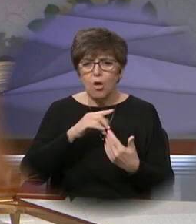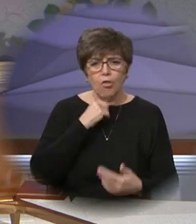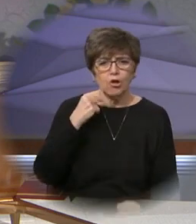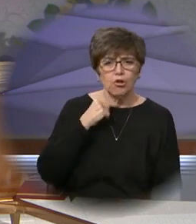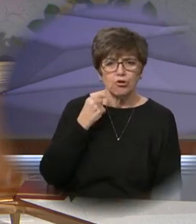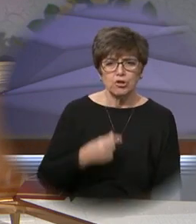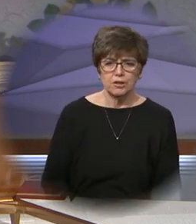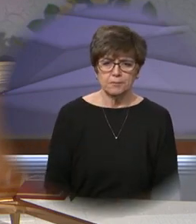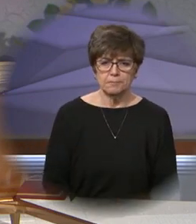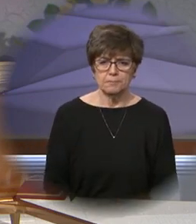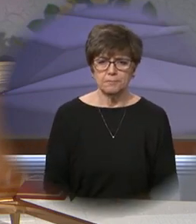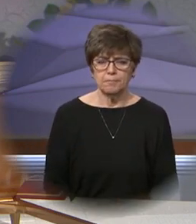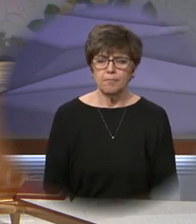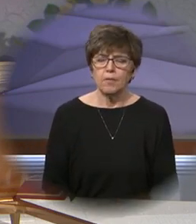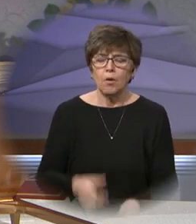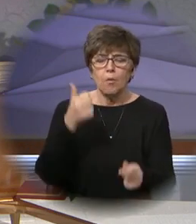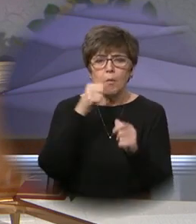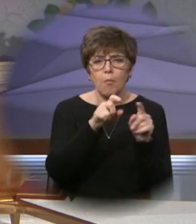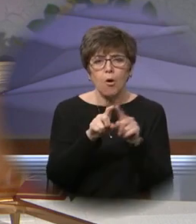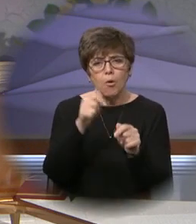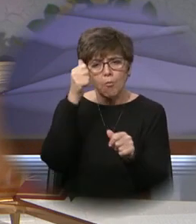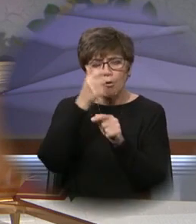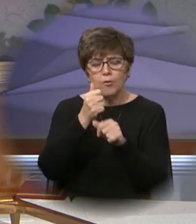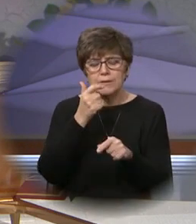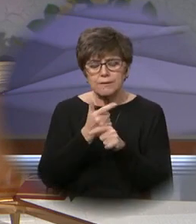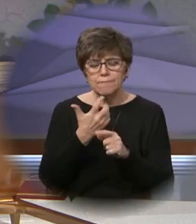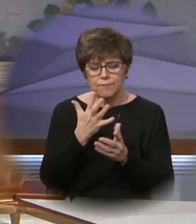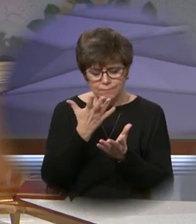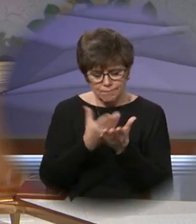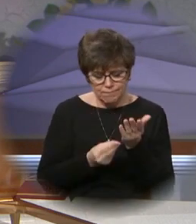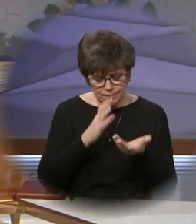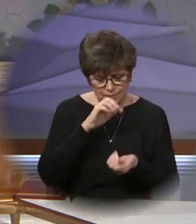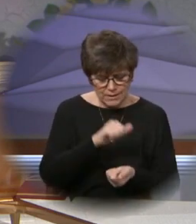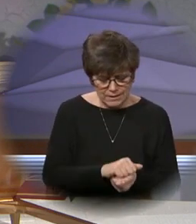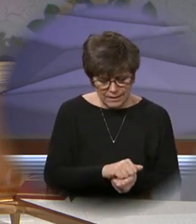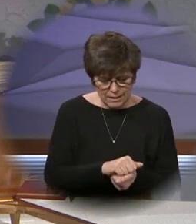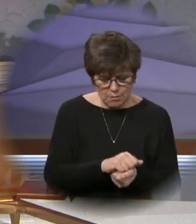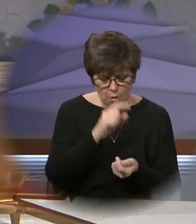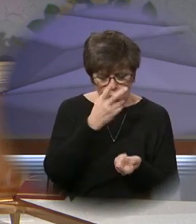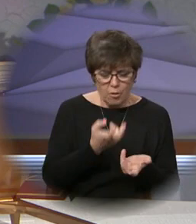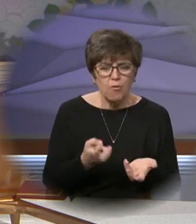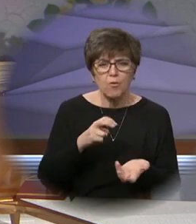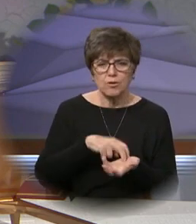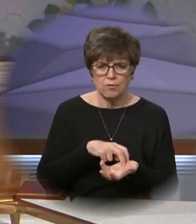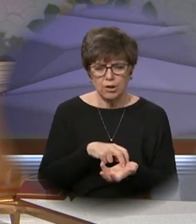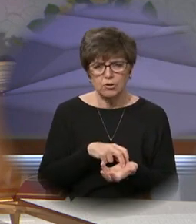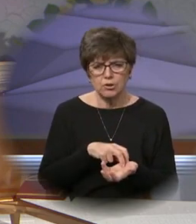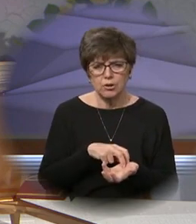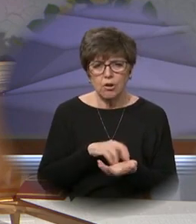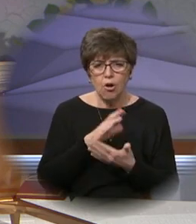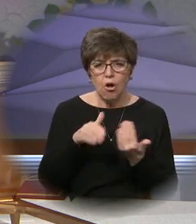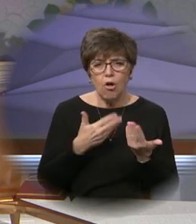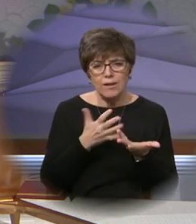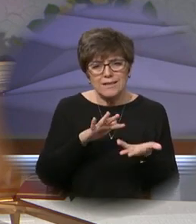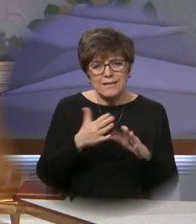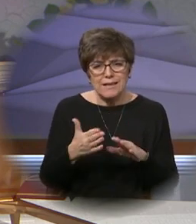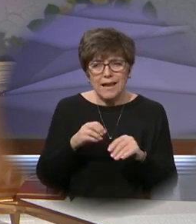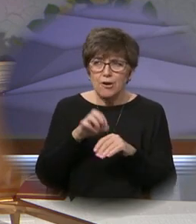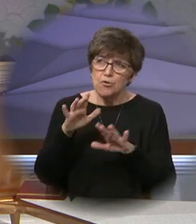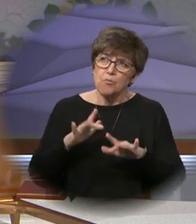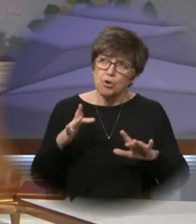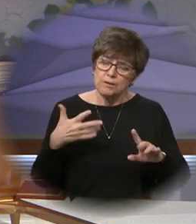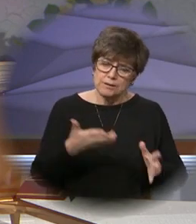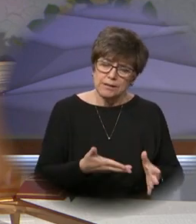clergy. Remember also our brothers and sisters who have fallen asleep in the hope of the resurrection, and all who have died in your